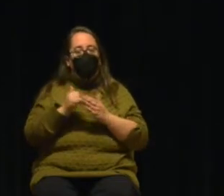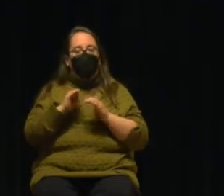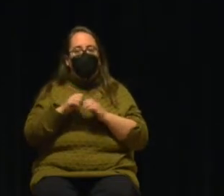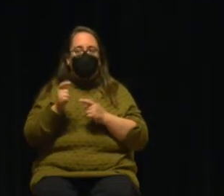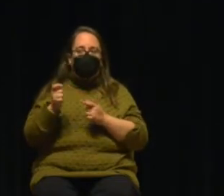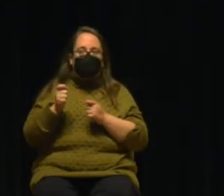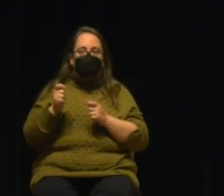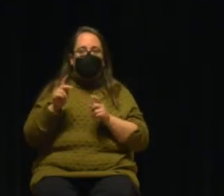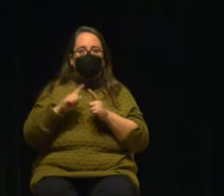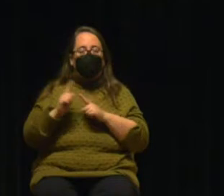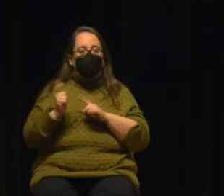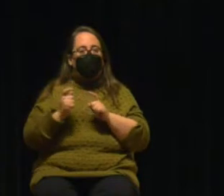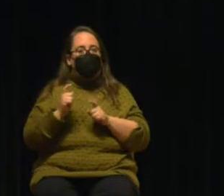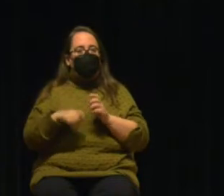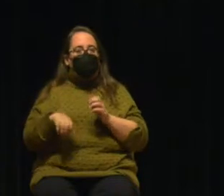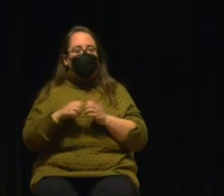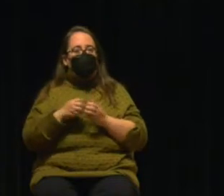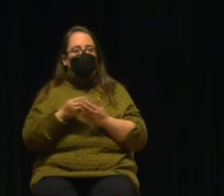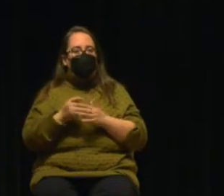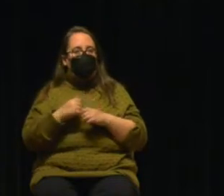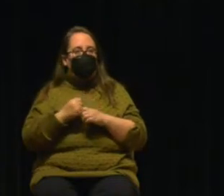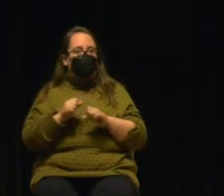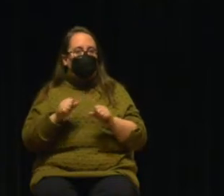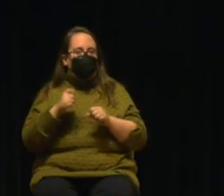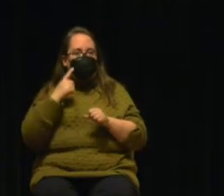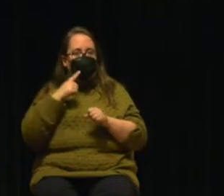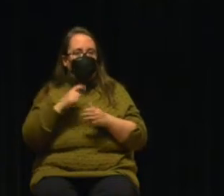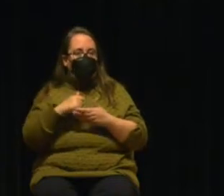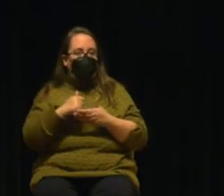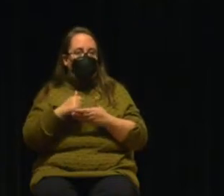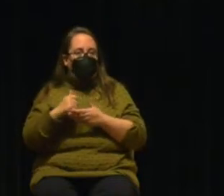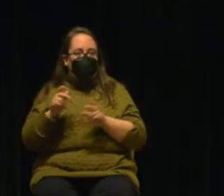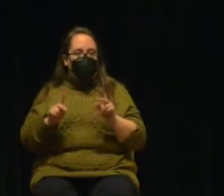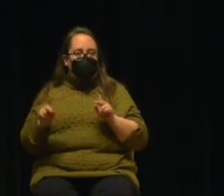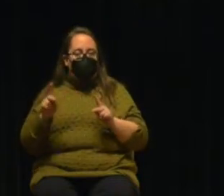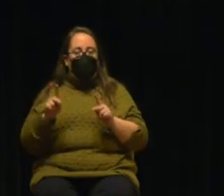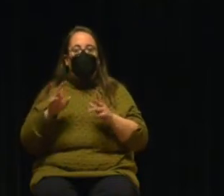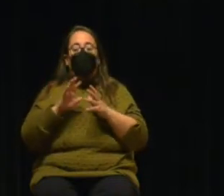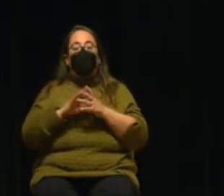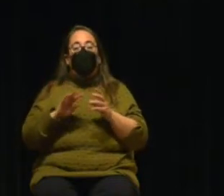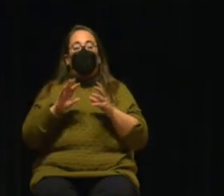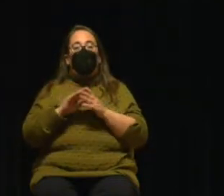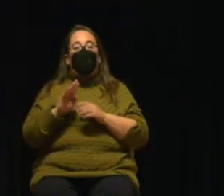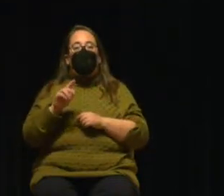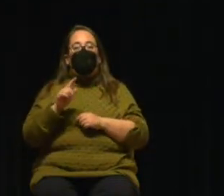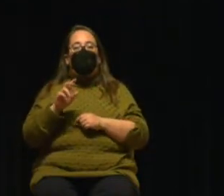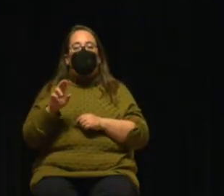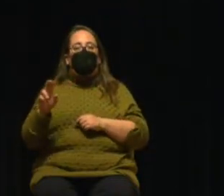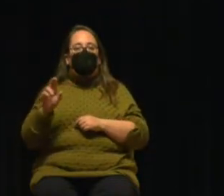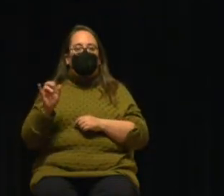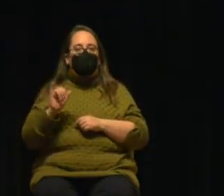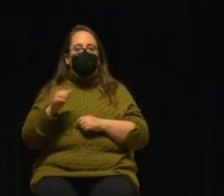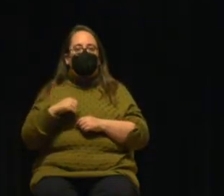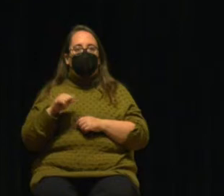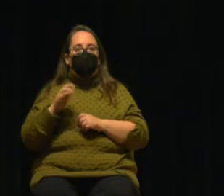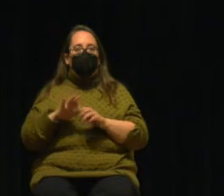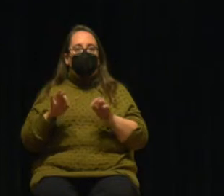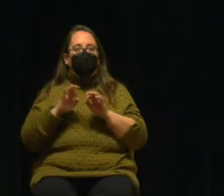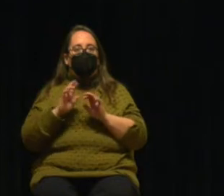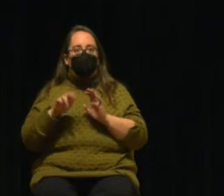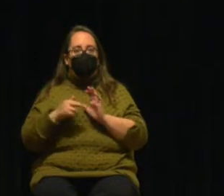to contribute more money to make that happen. Stories of the Underground Railroad also played another important